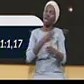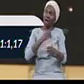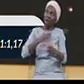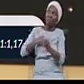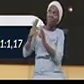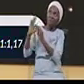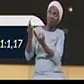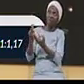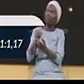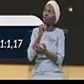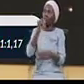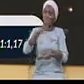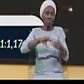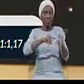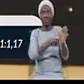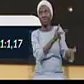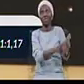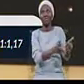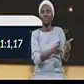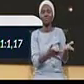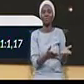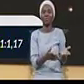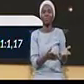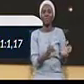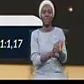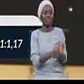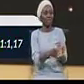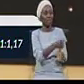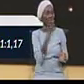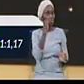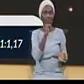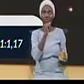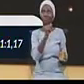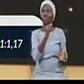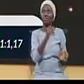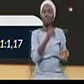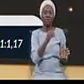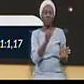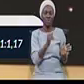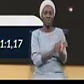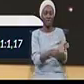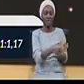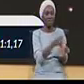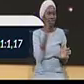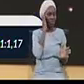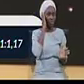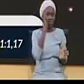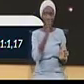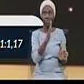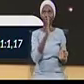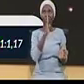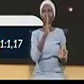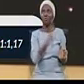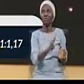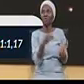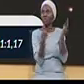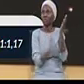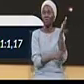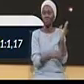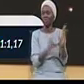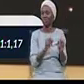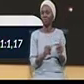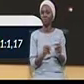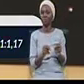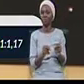thy people, that they should be plagued. Number one, personal repentance. You